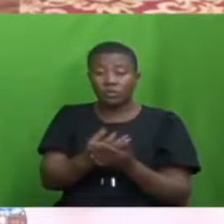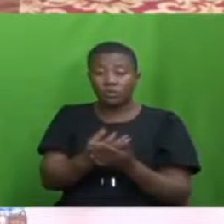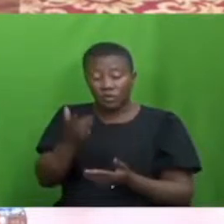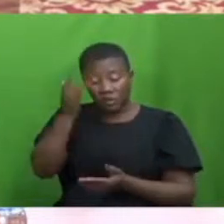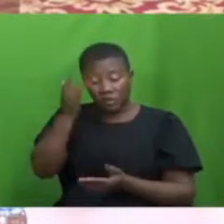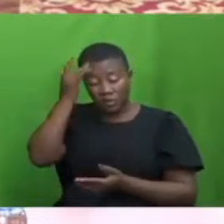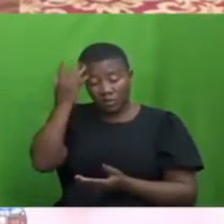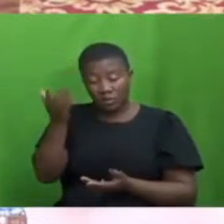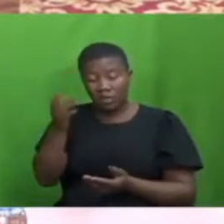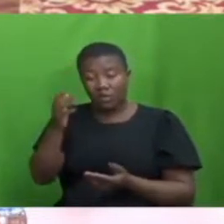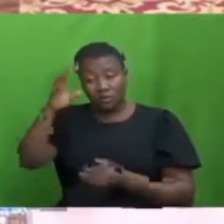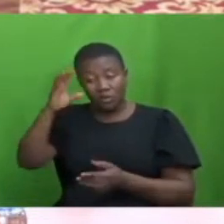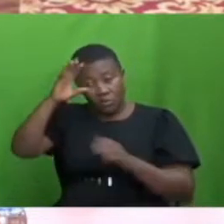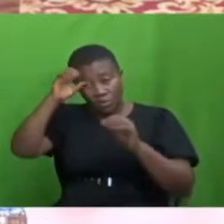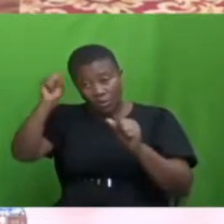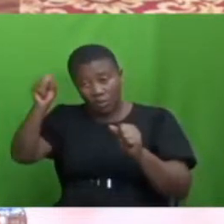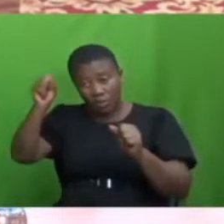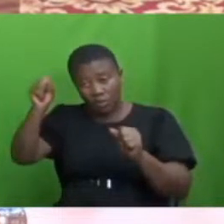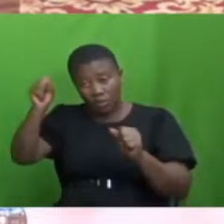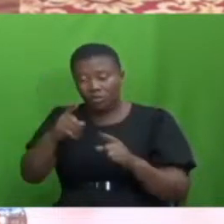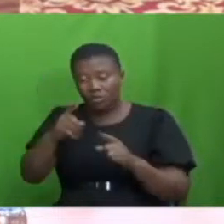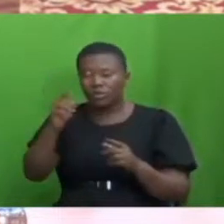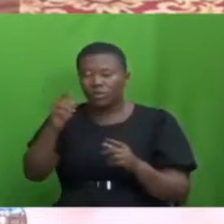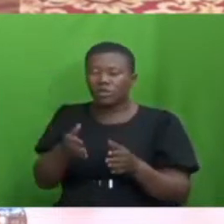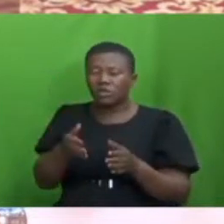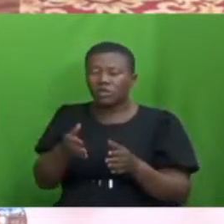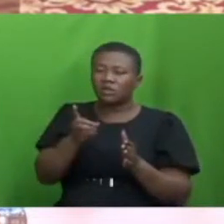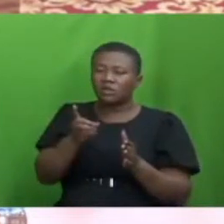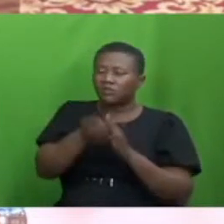President charged us to develop in March